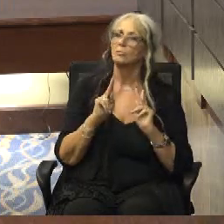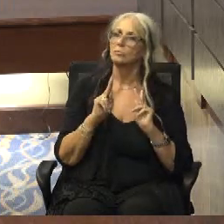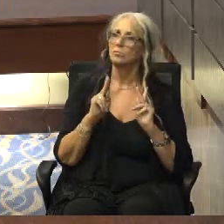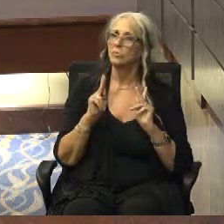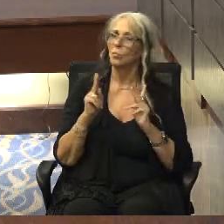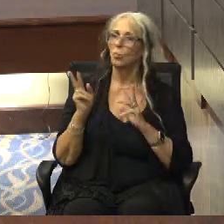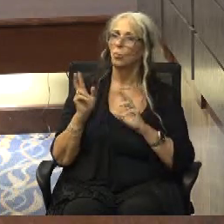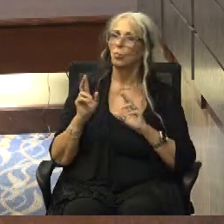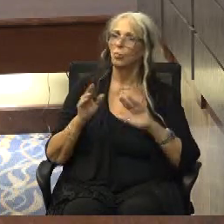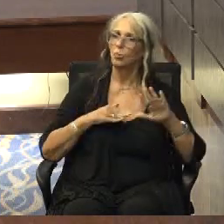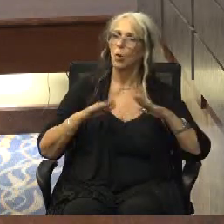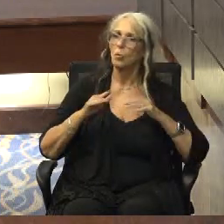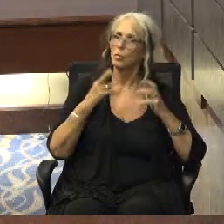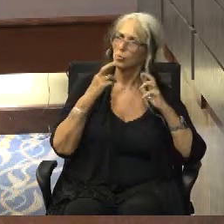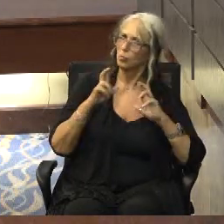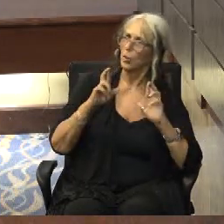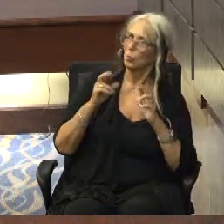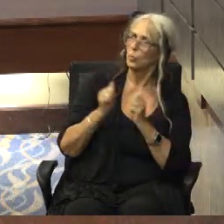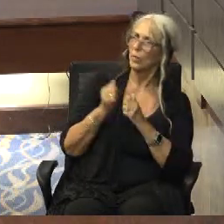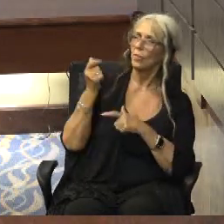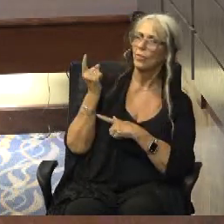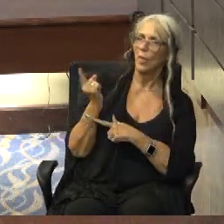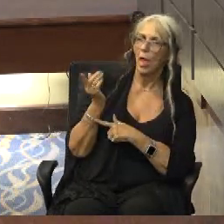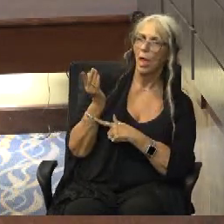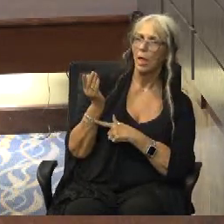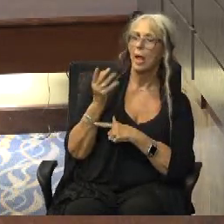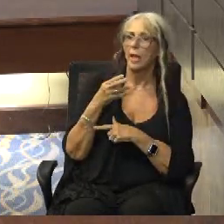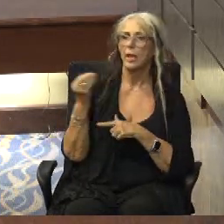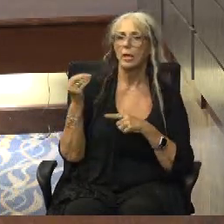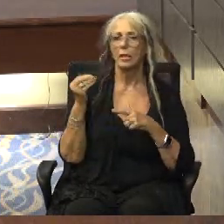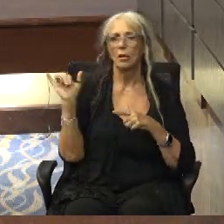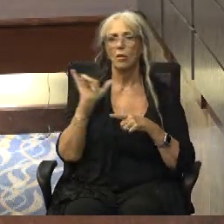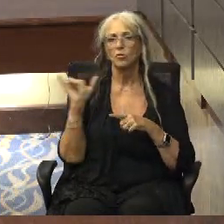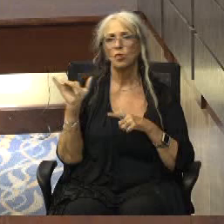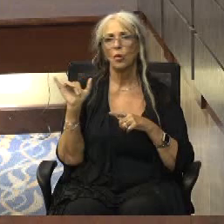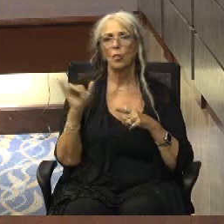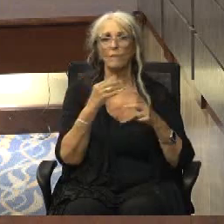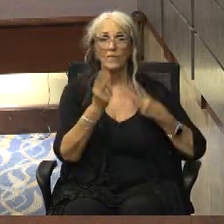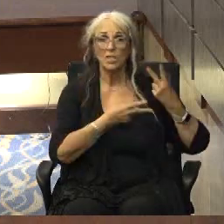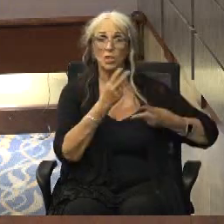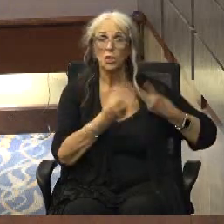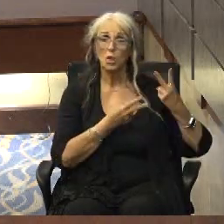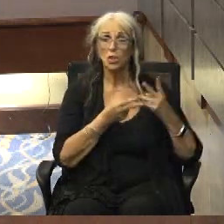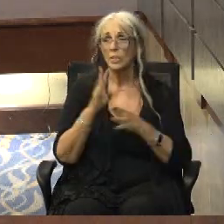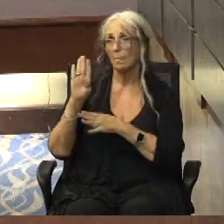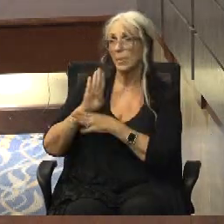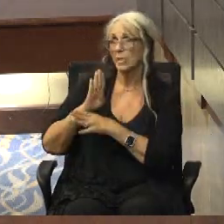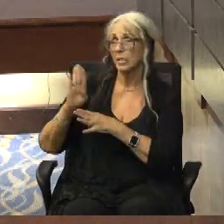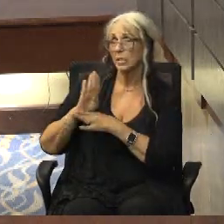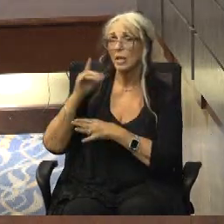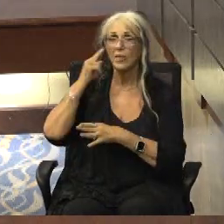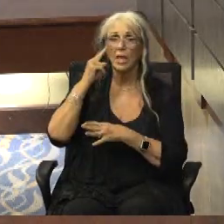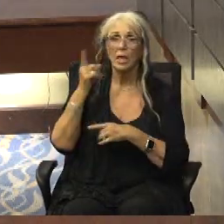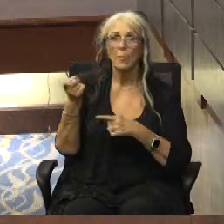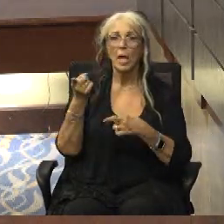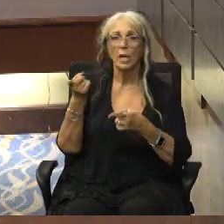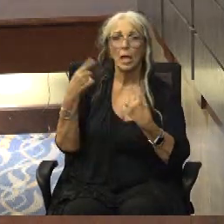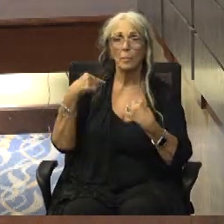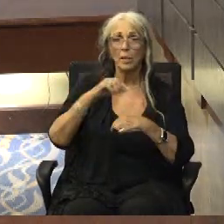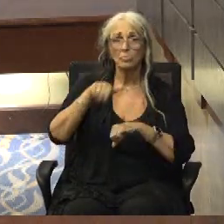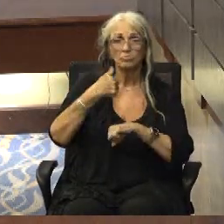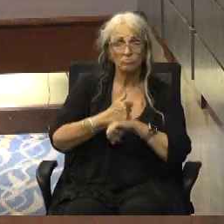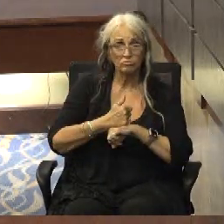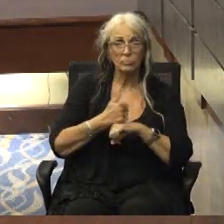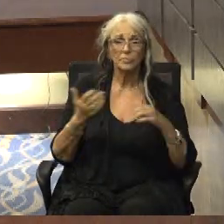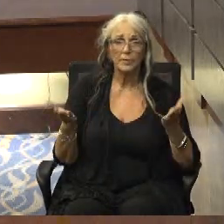think that that'll also flow to visitors, to businesses thinking about coming here. And I